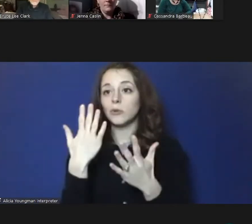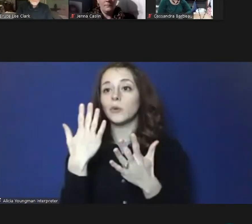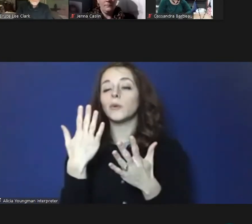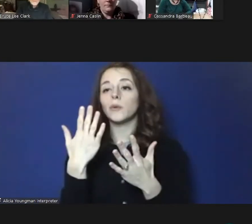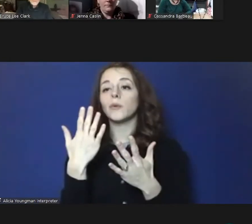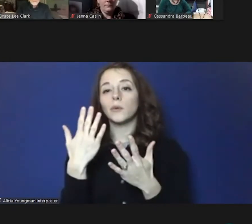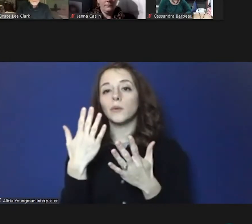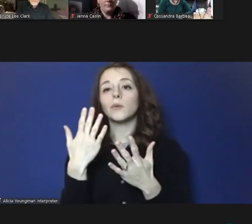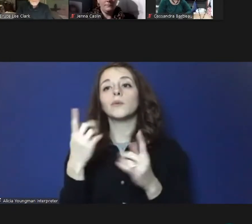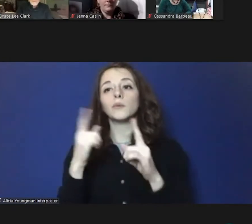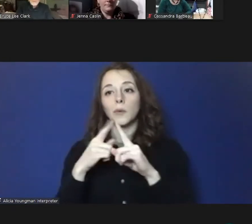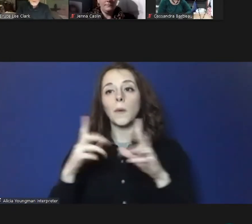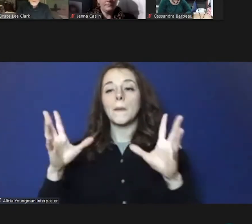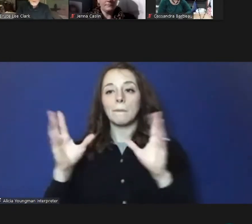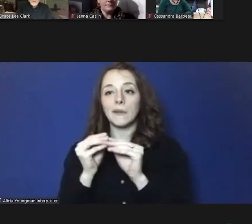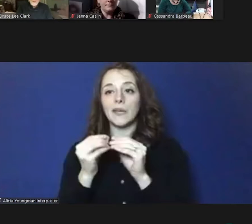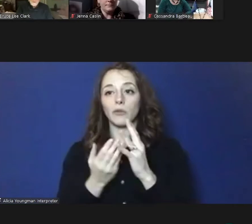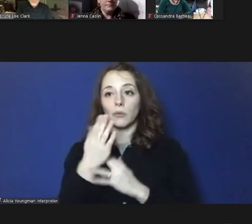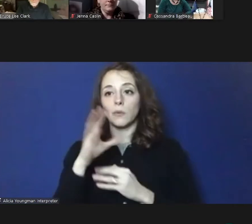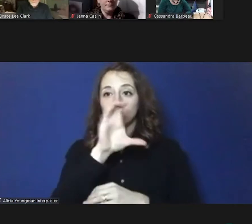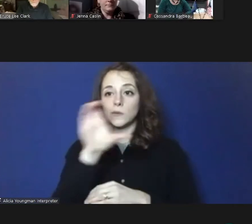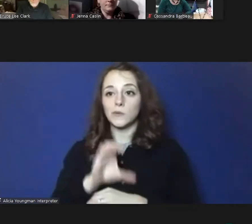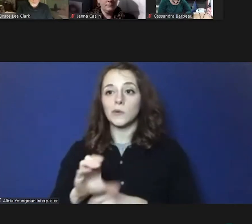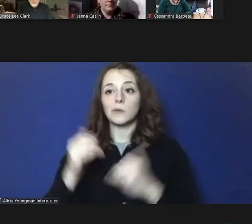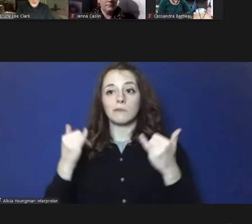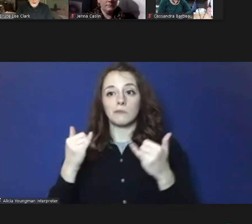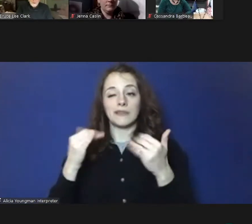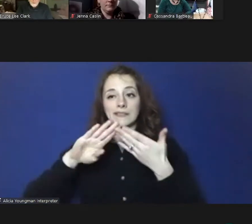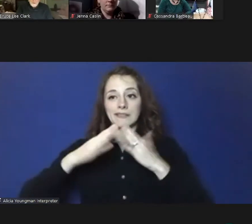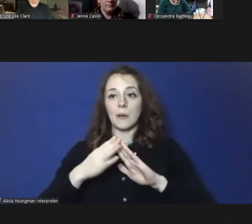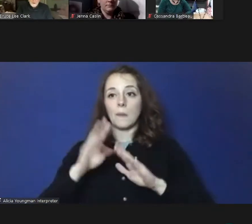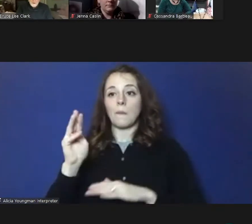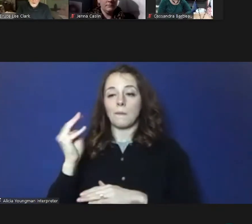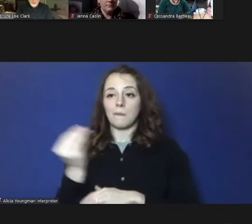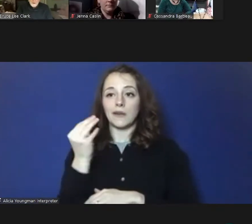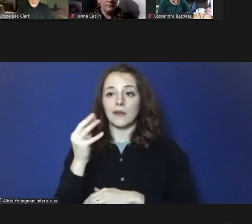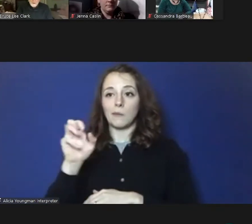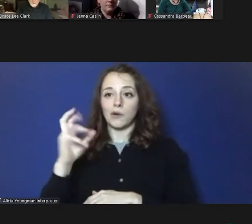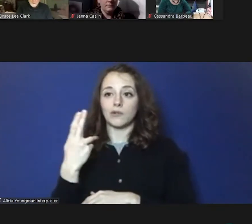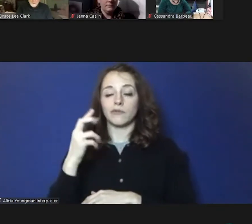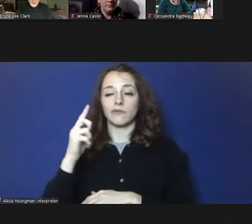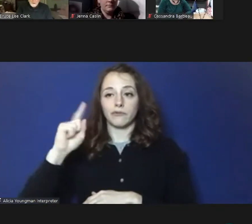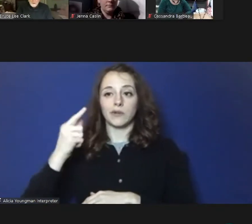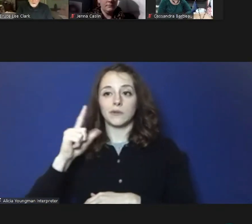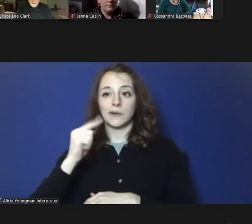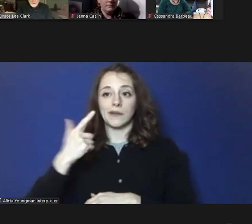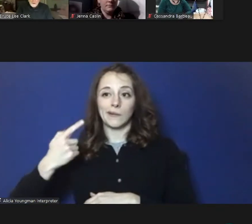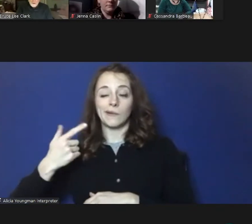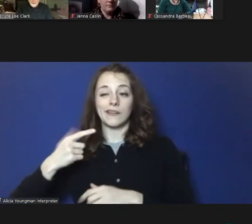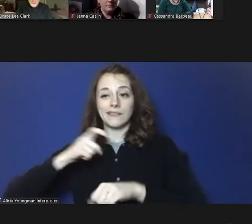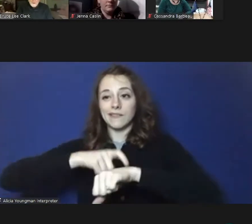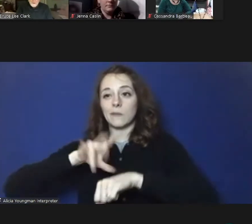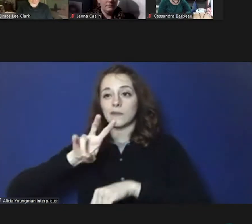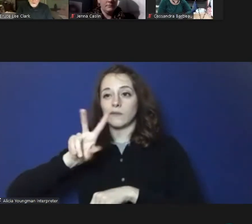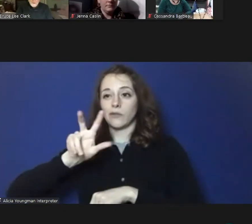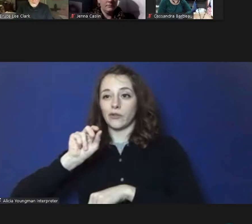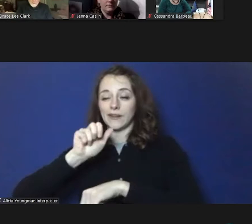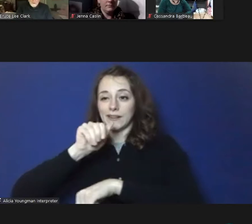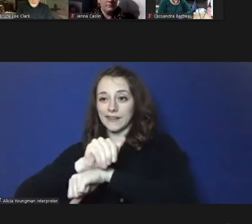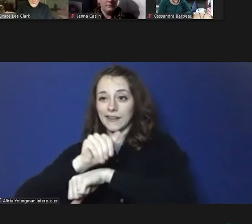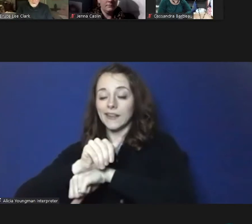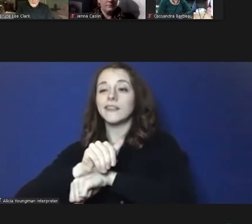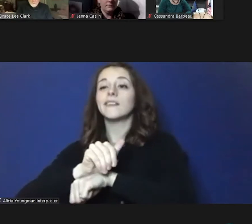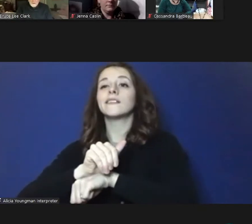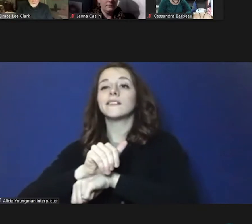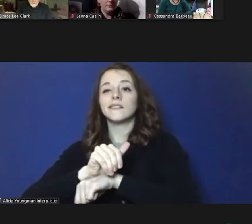to meet via Zoom in said town on Monday, March 1st, 2021 at 7:30 p.m. or immediately